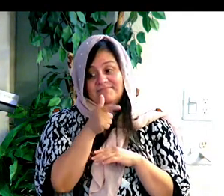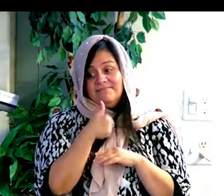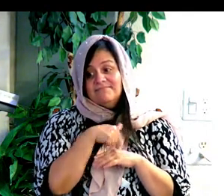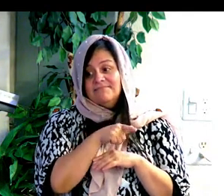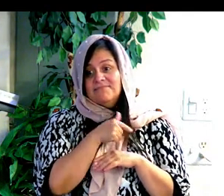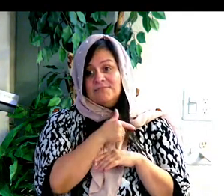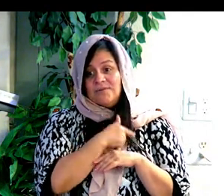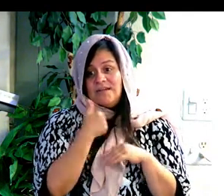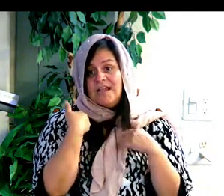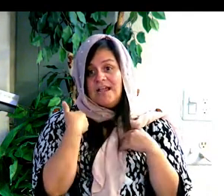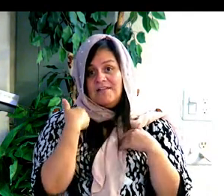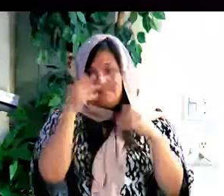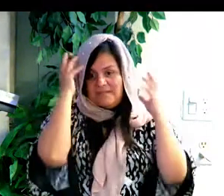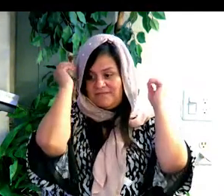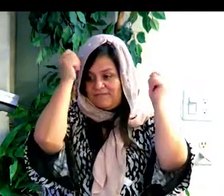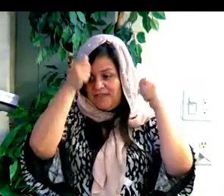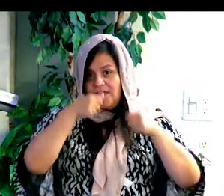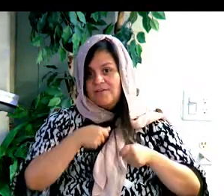And so,